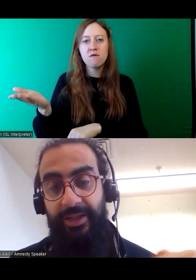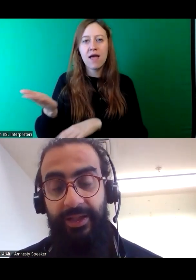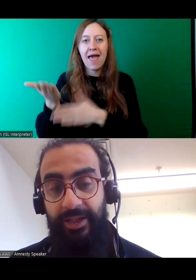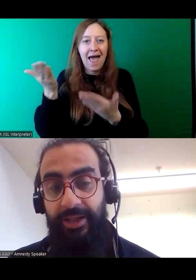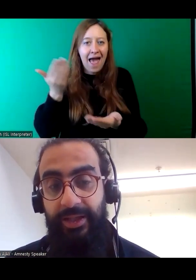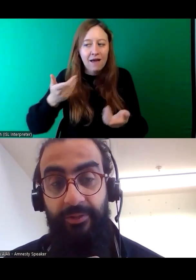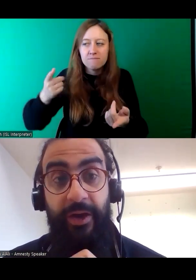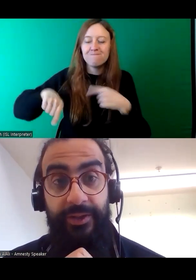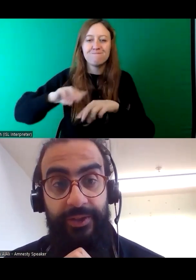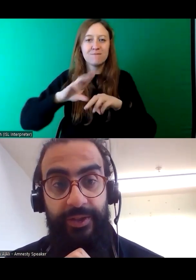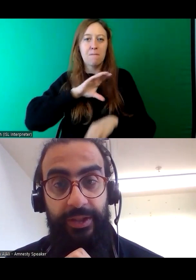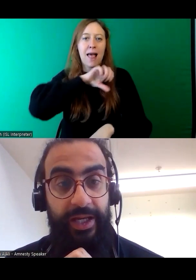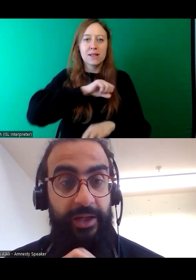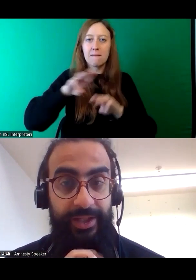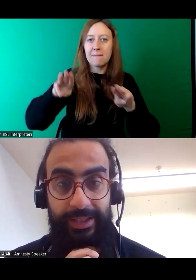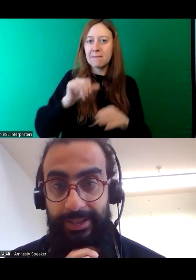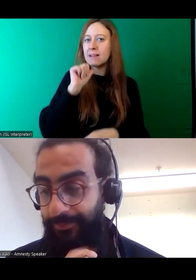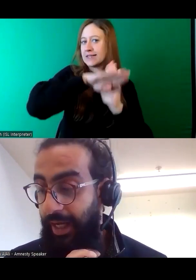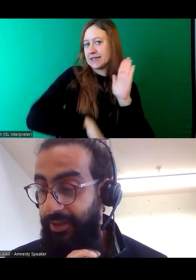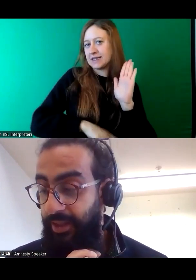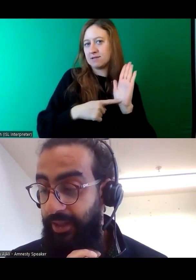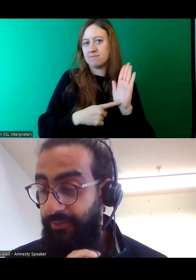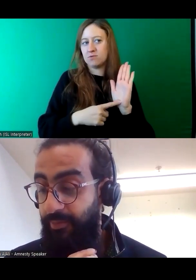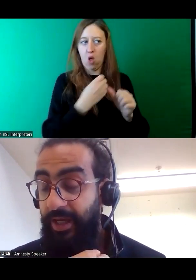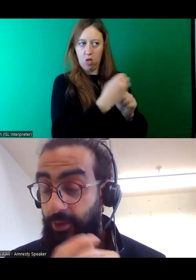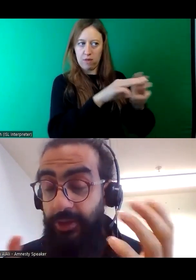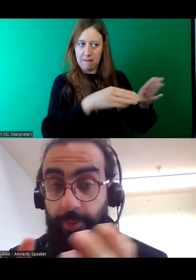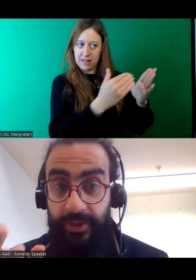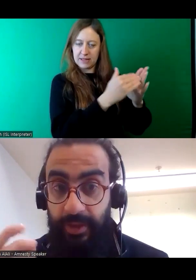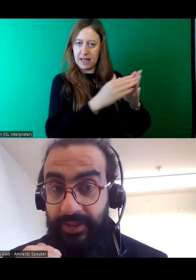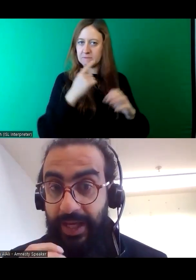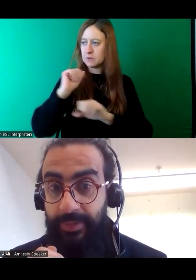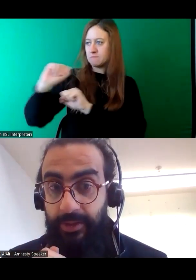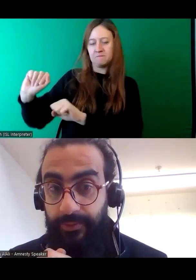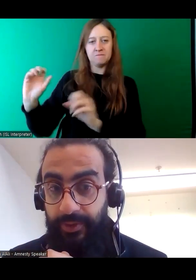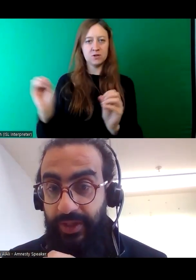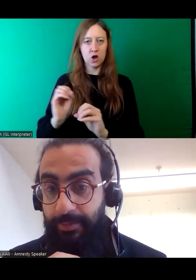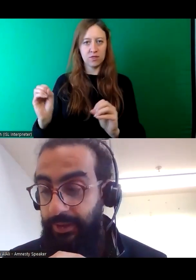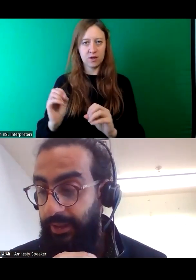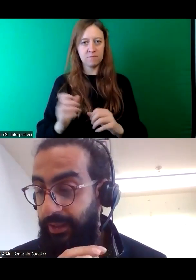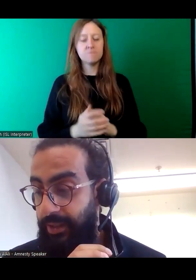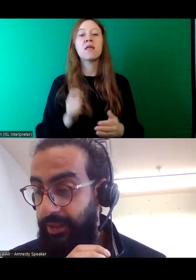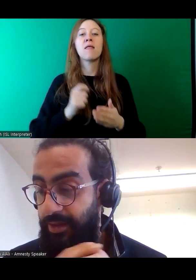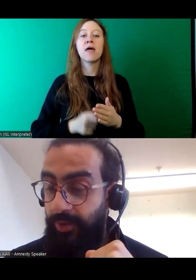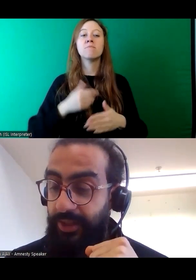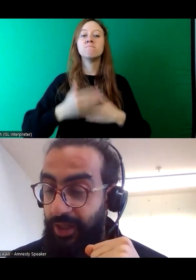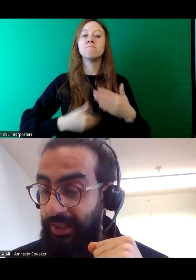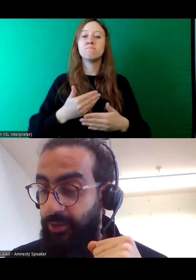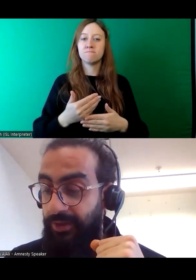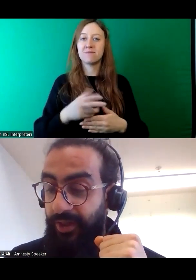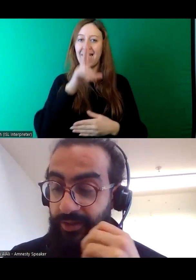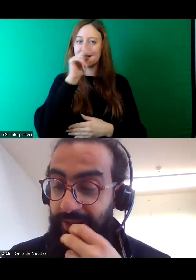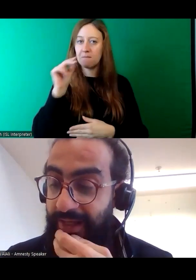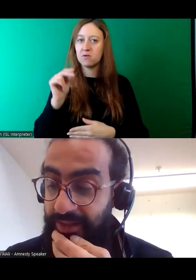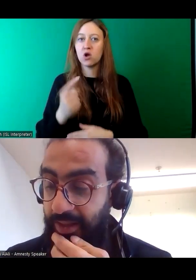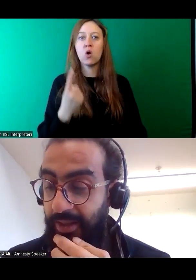these rights like anyone else. And from that also we bring some examples. For example, there was a child